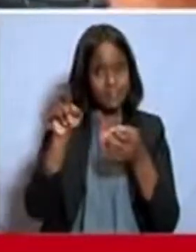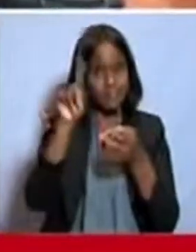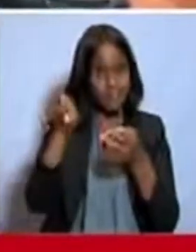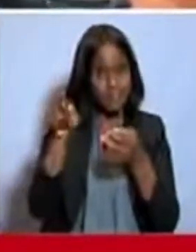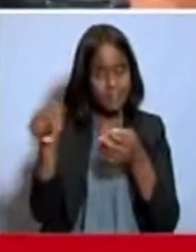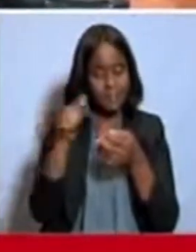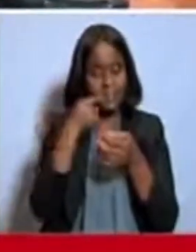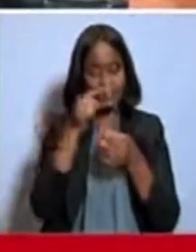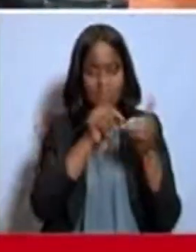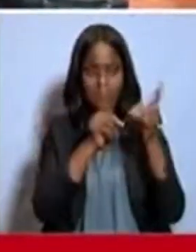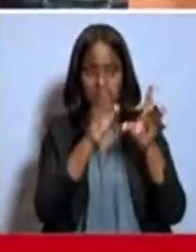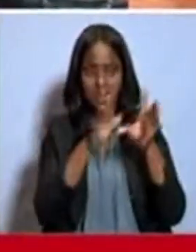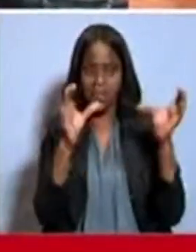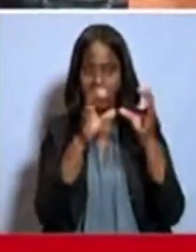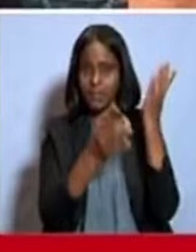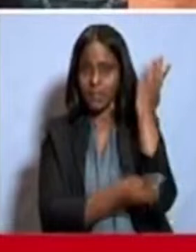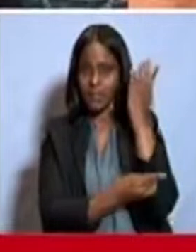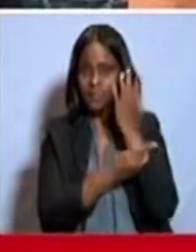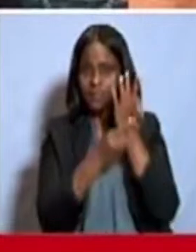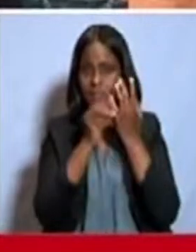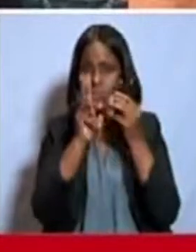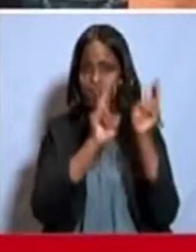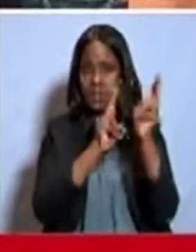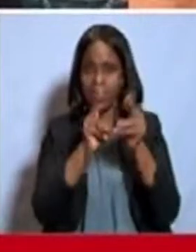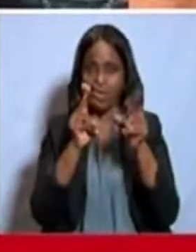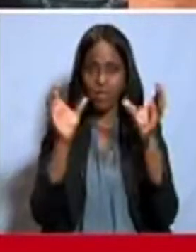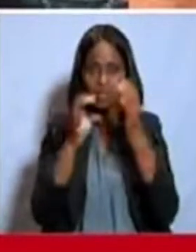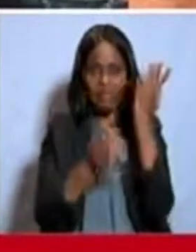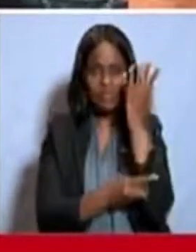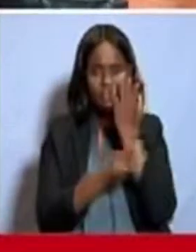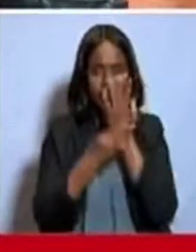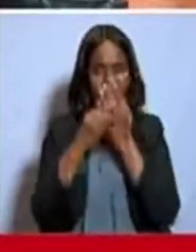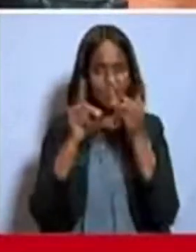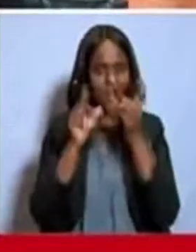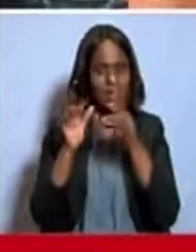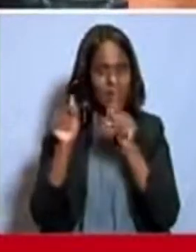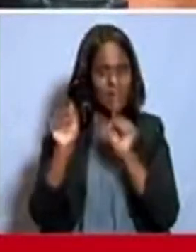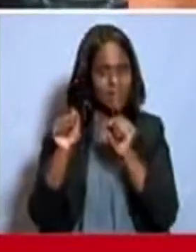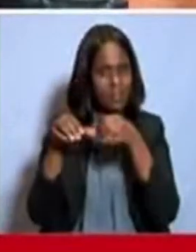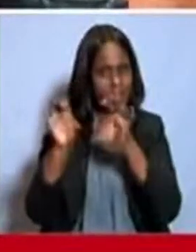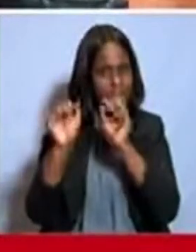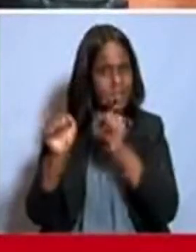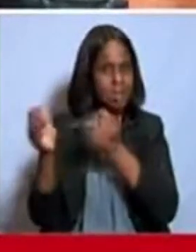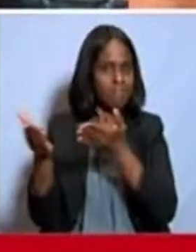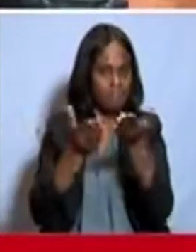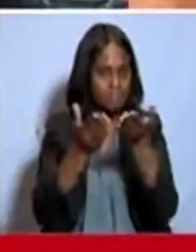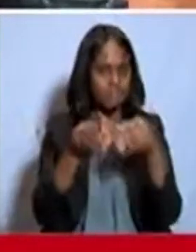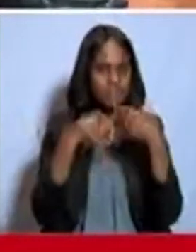say the Director Community Development to answer. Where is the Director Community Development? You can proceed.